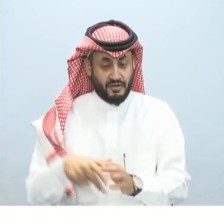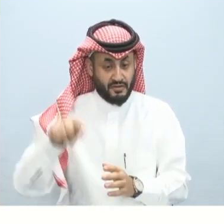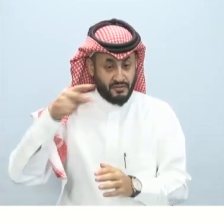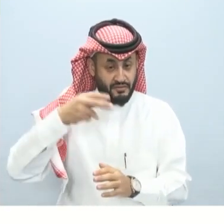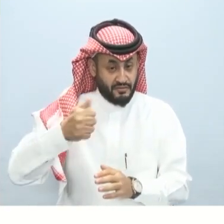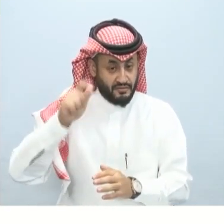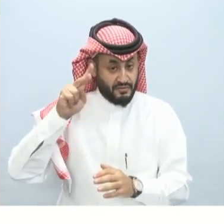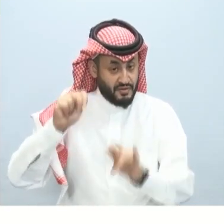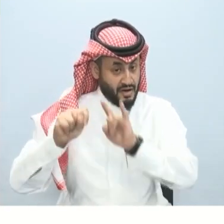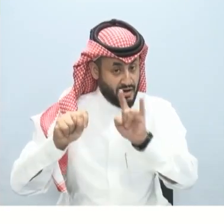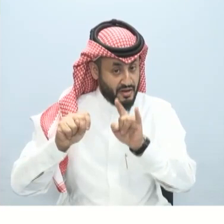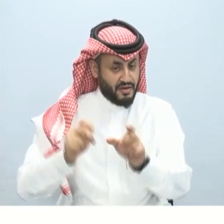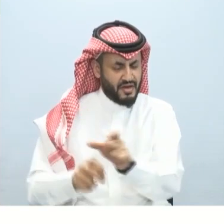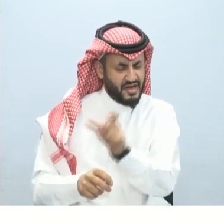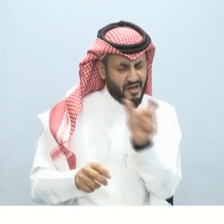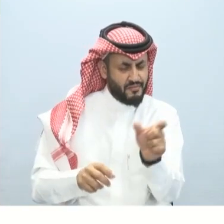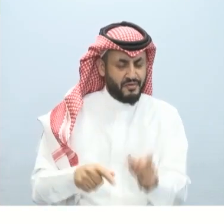Emma's work is the least satisfying in class.